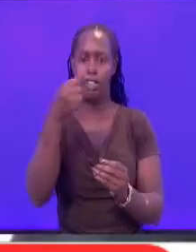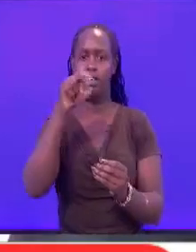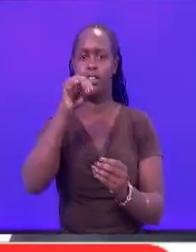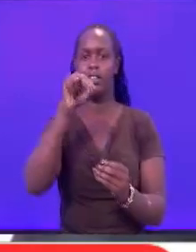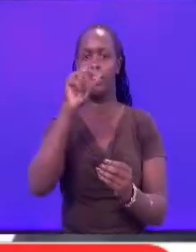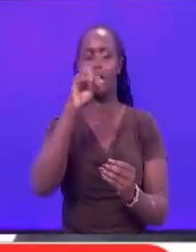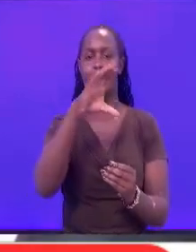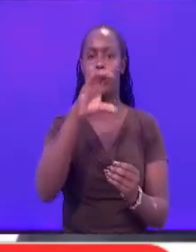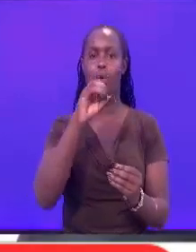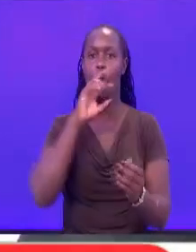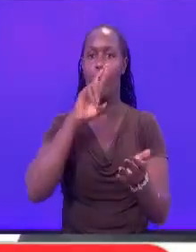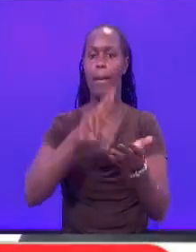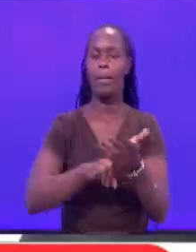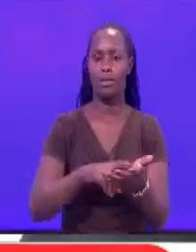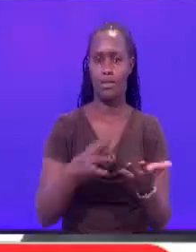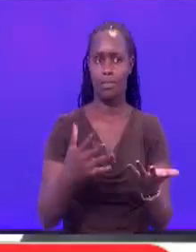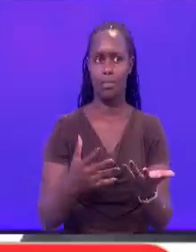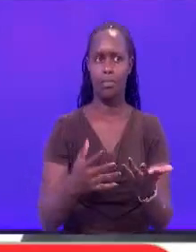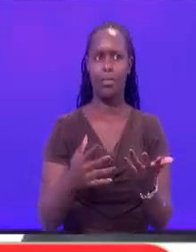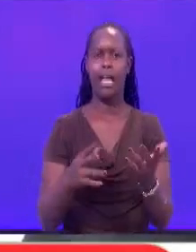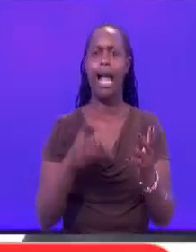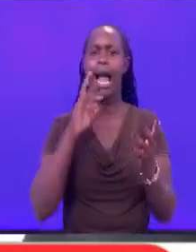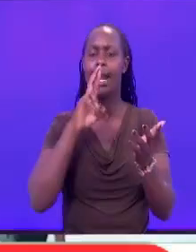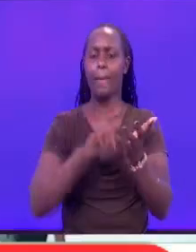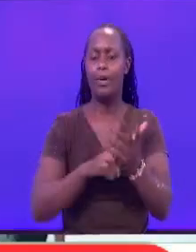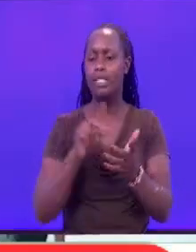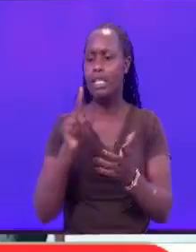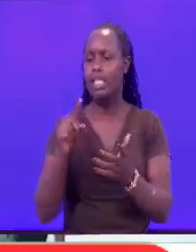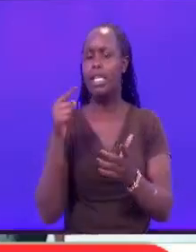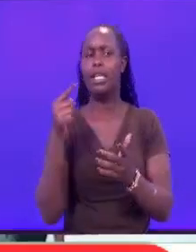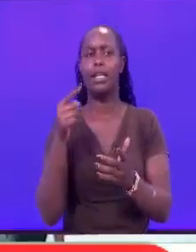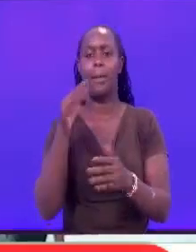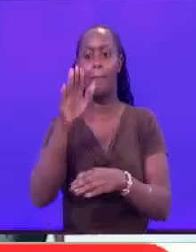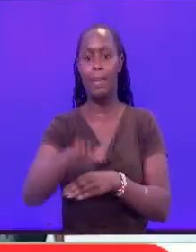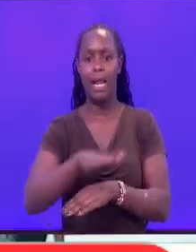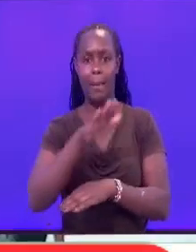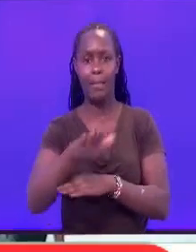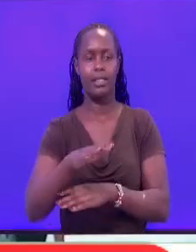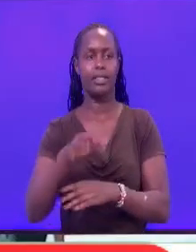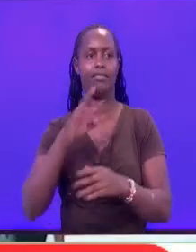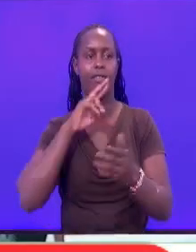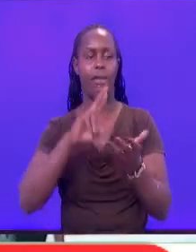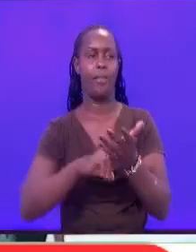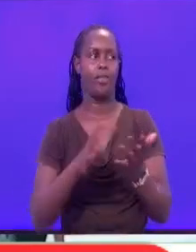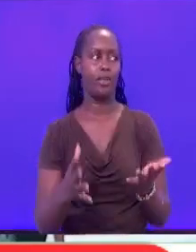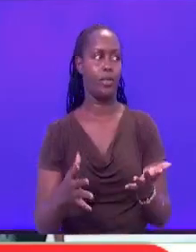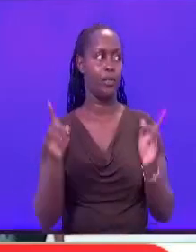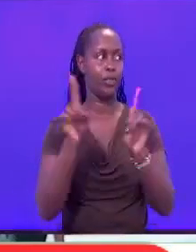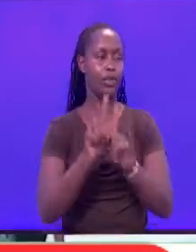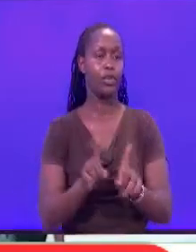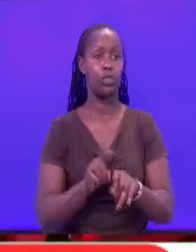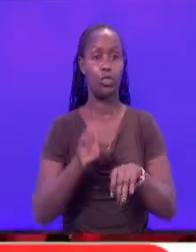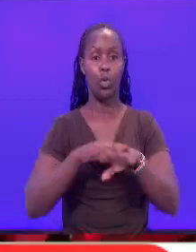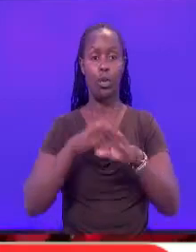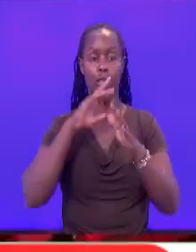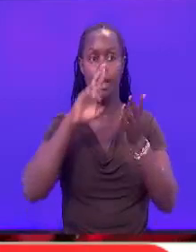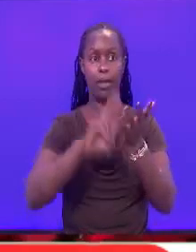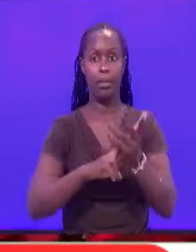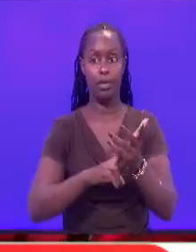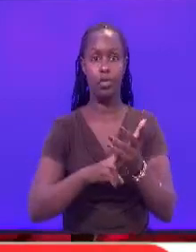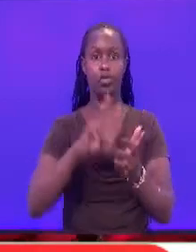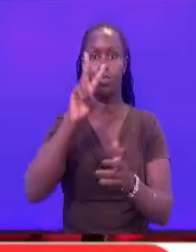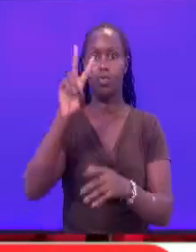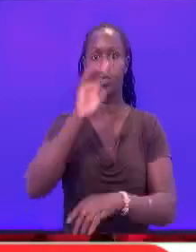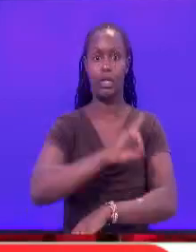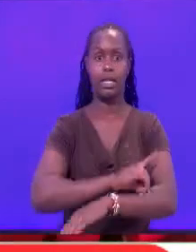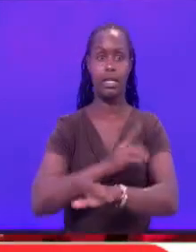hali report yenyewe ni property ya bunge. The Kiambu High Court put a hold on the NADCO report's execution 2 days